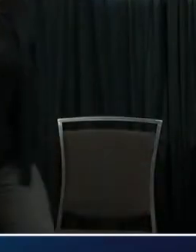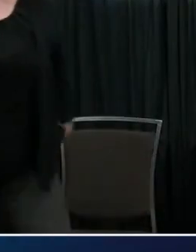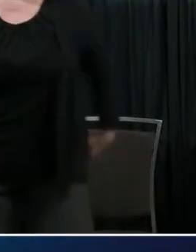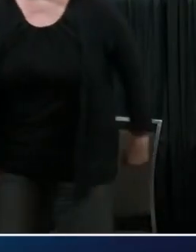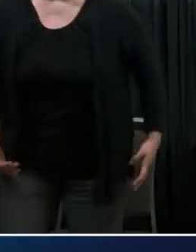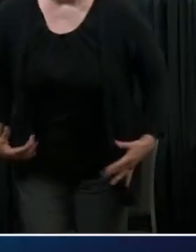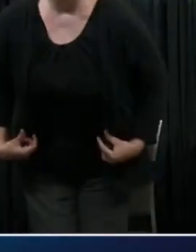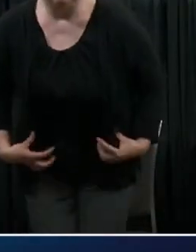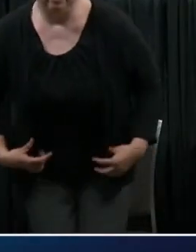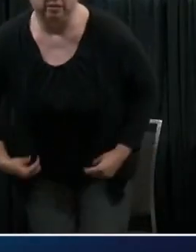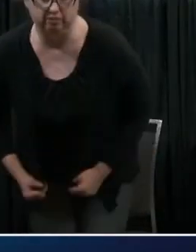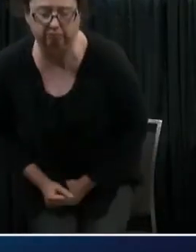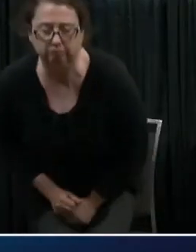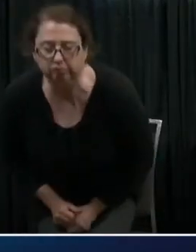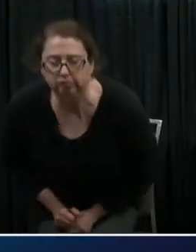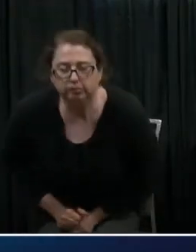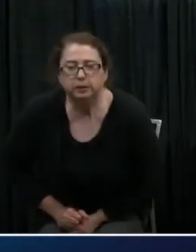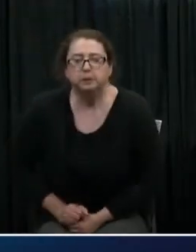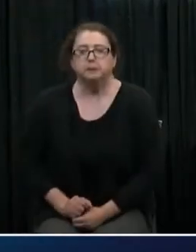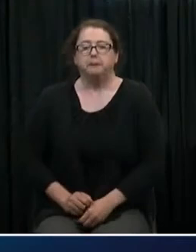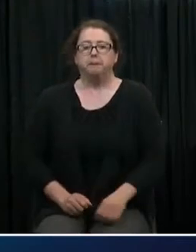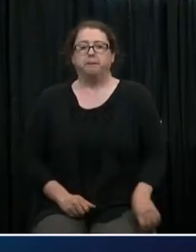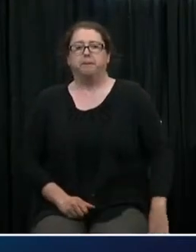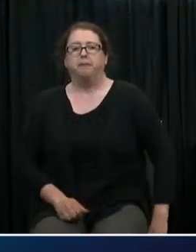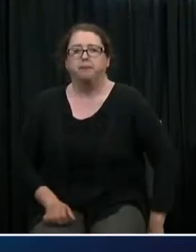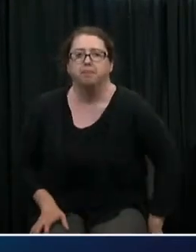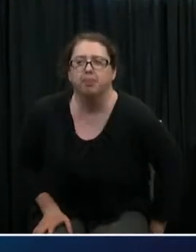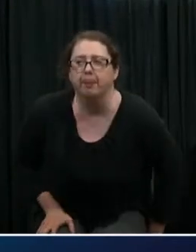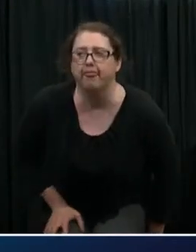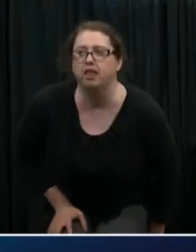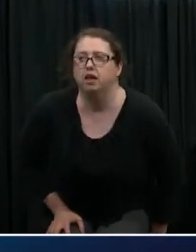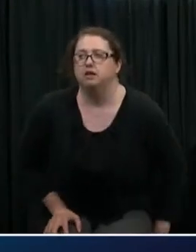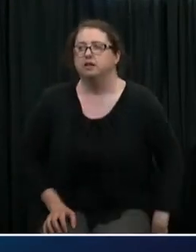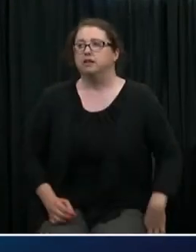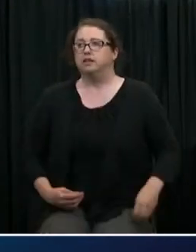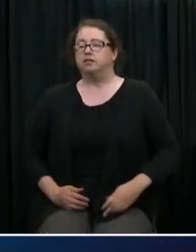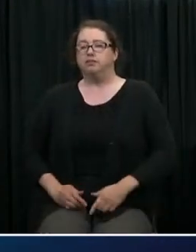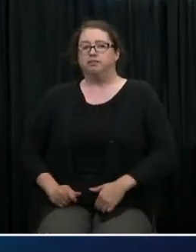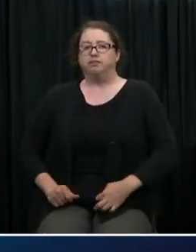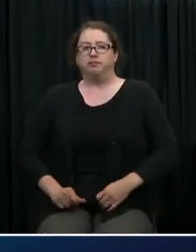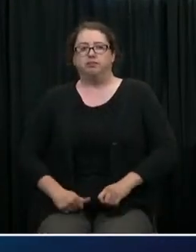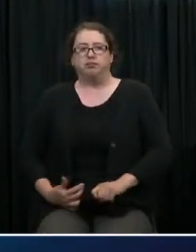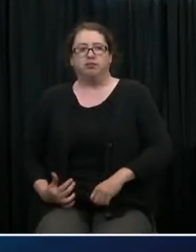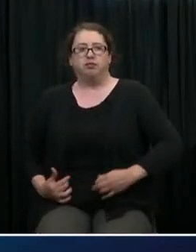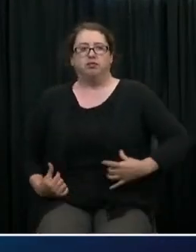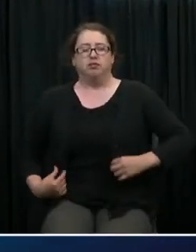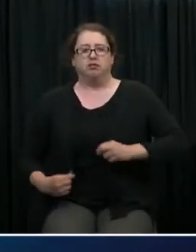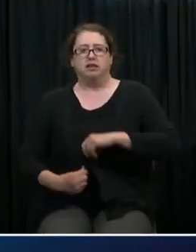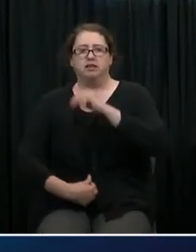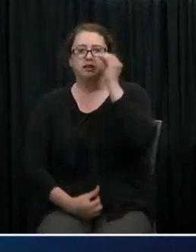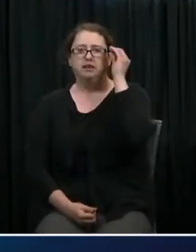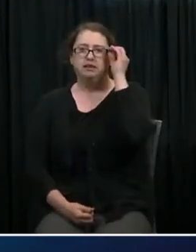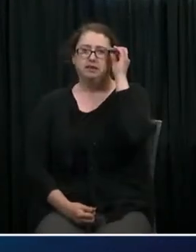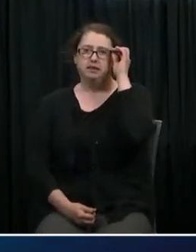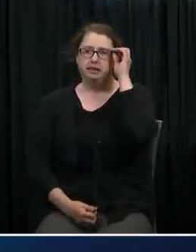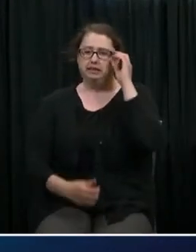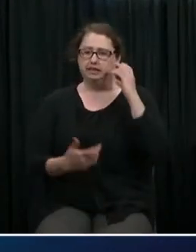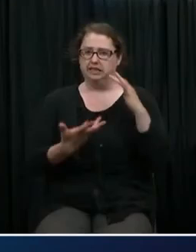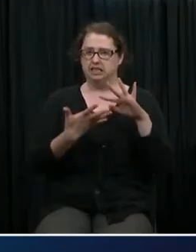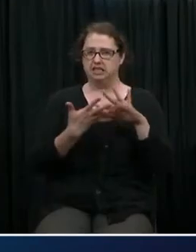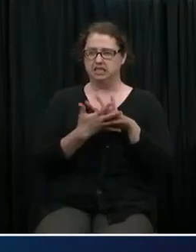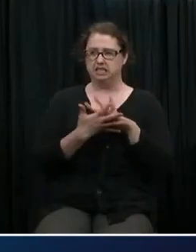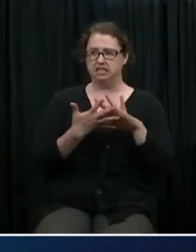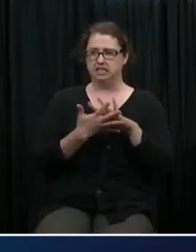caption on the screen whenever there's presentation going on? That's my